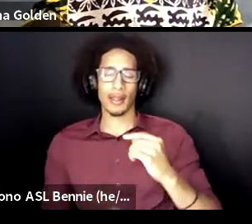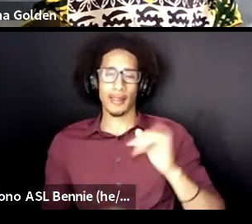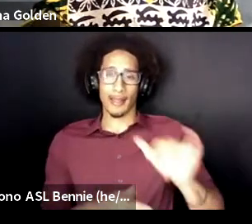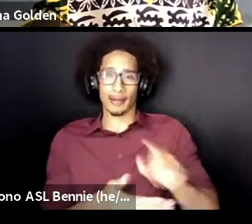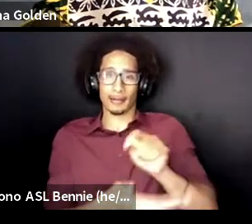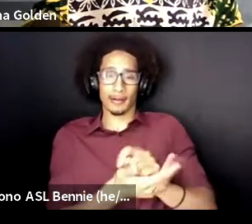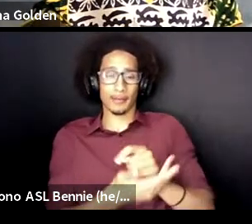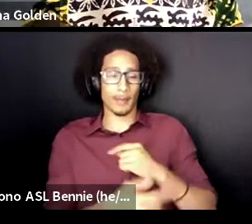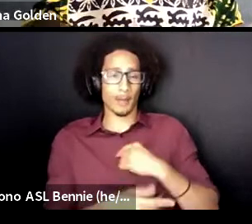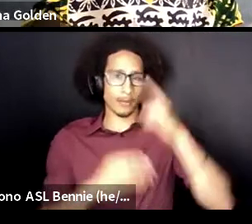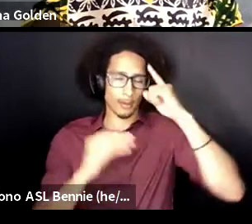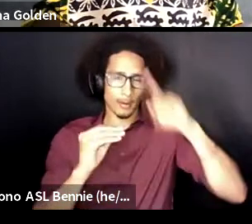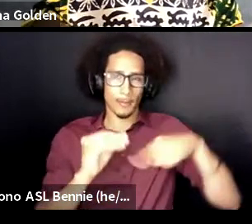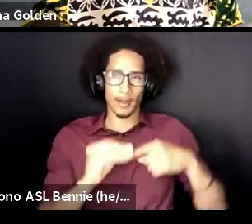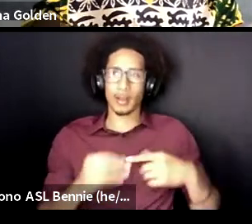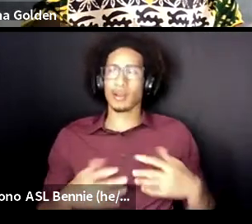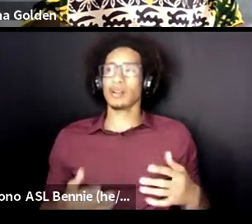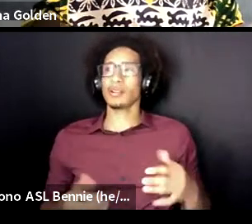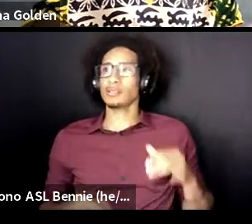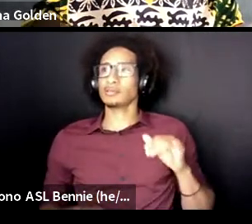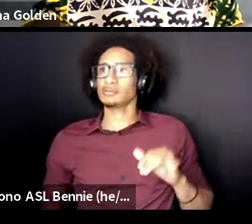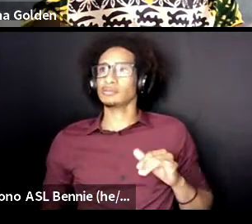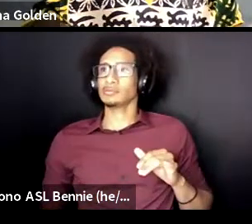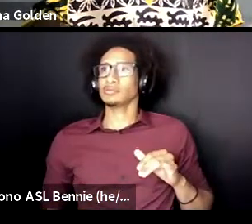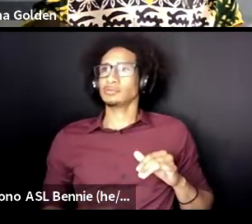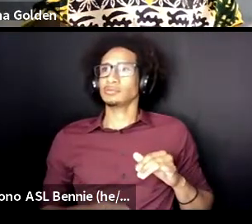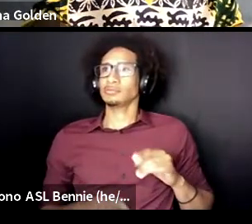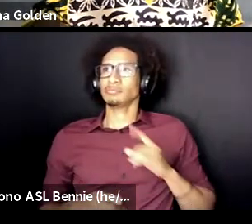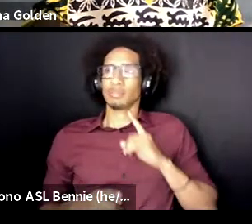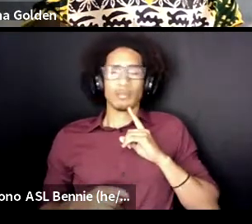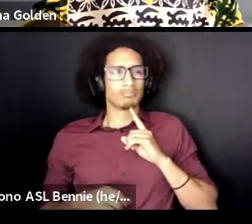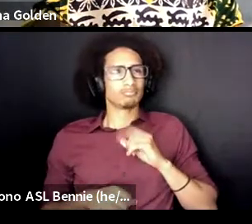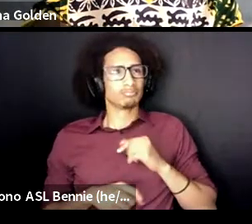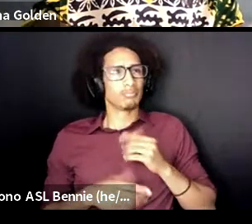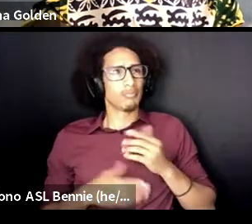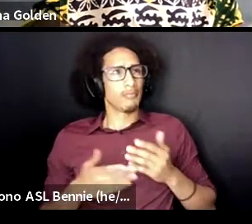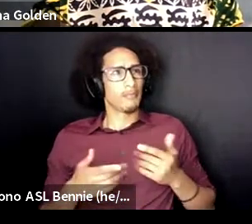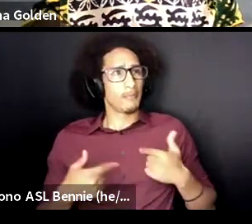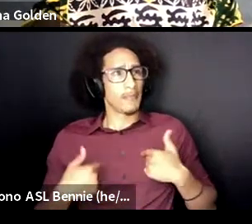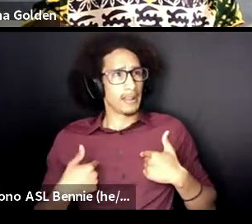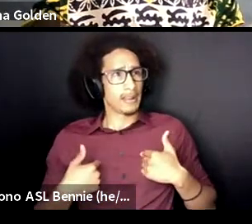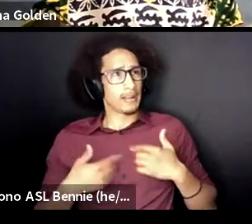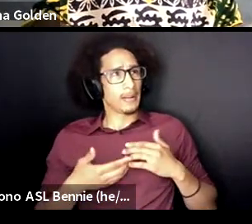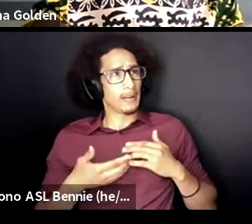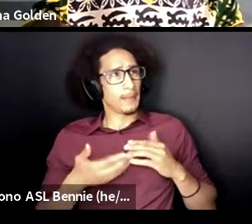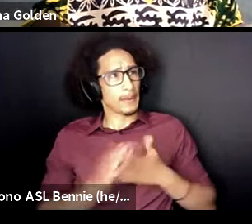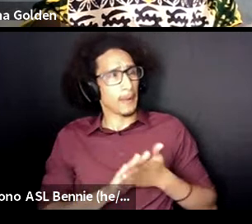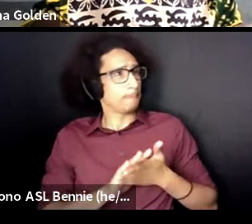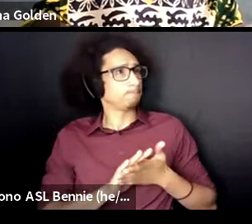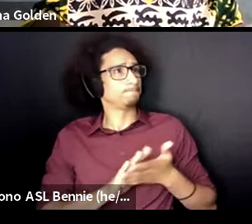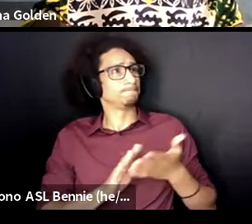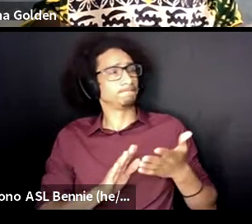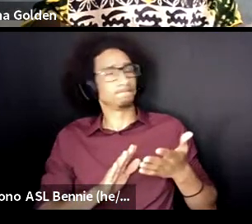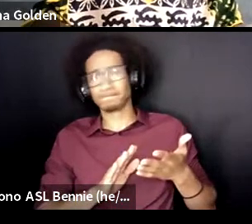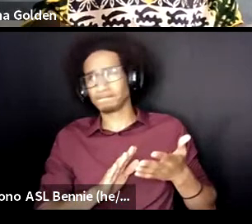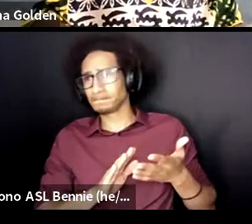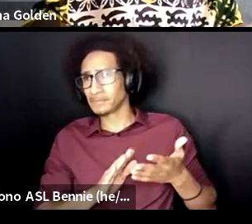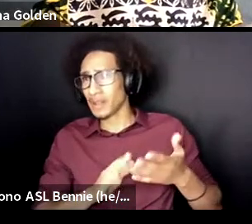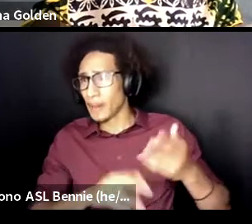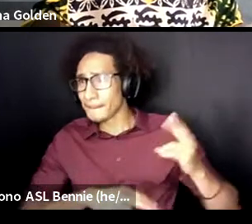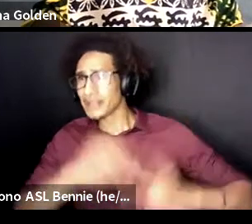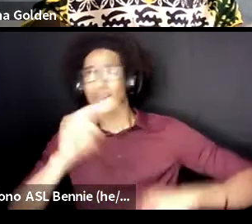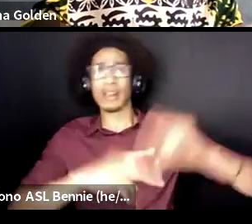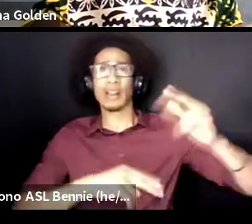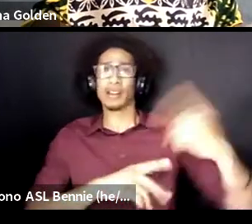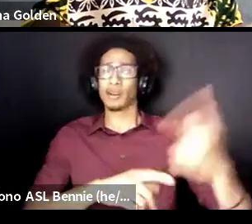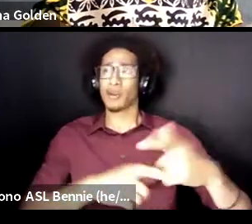woman to become an architect, to ever make anything that would be built on a big